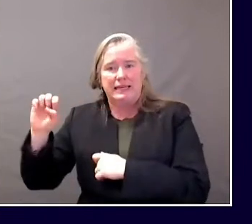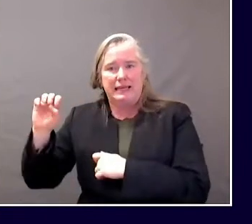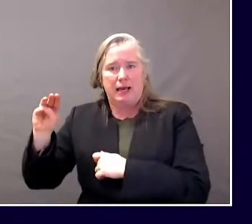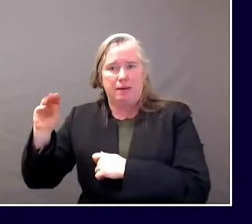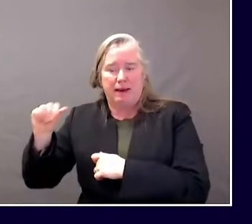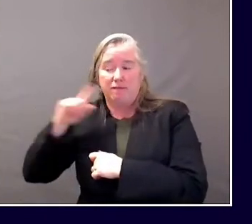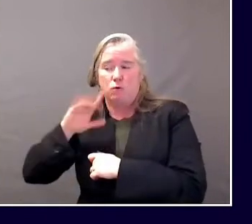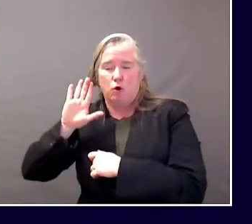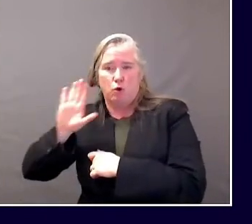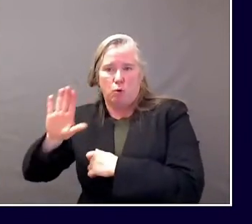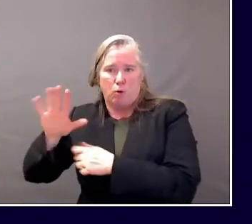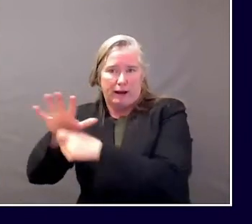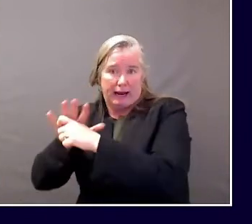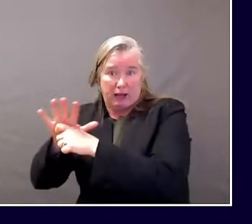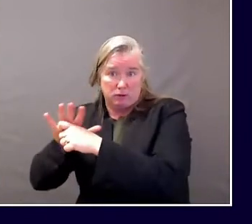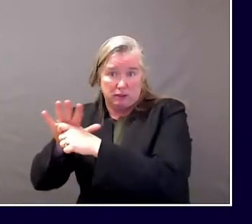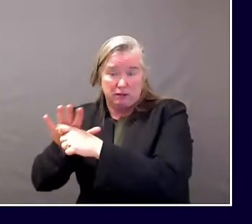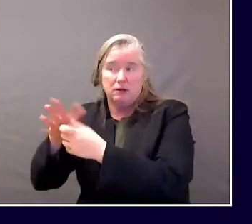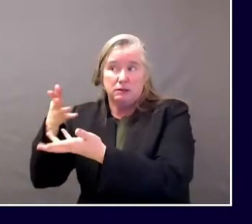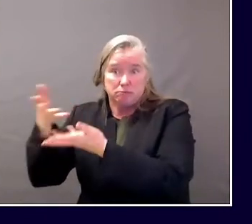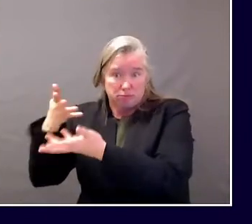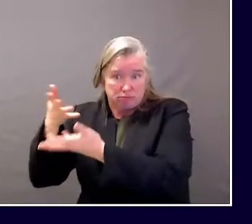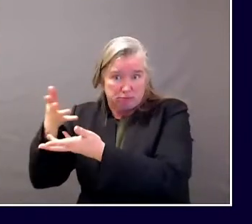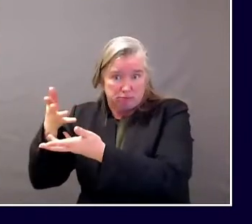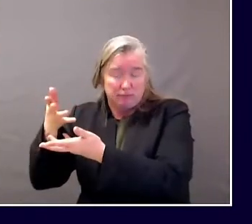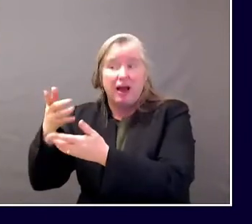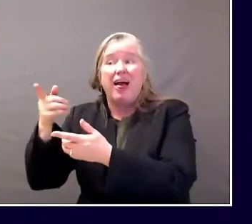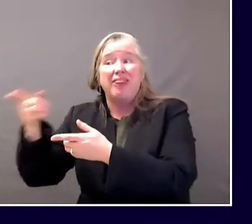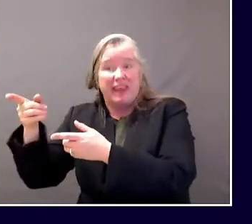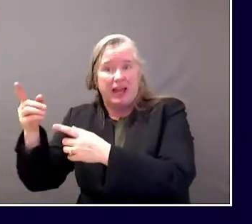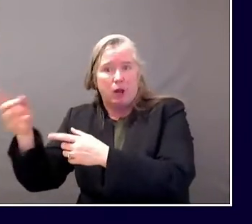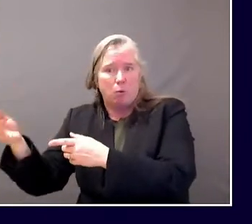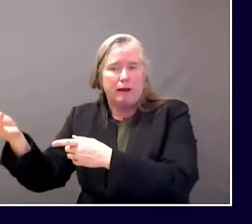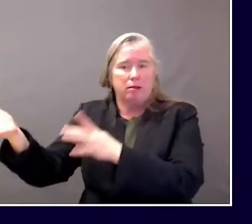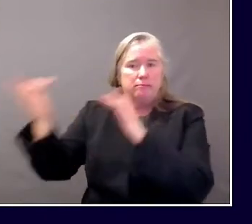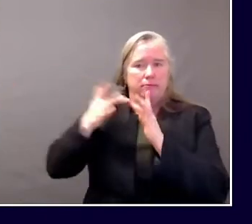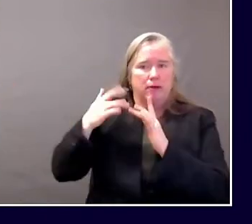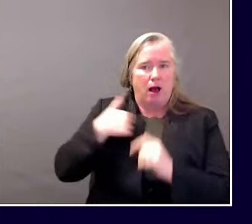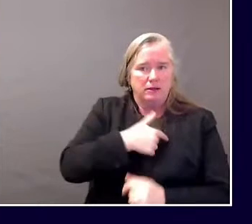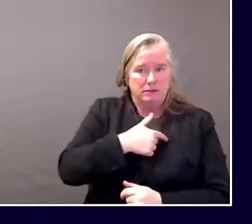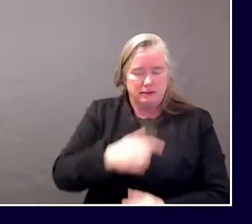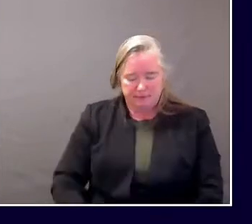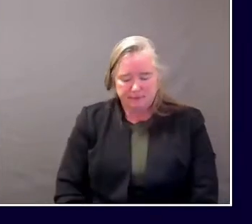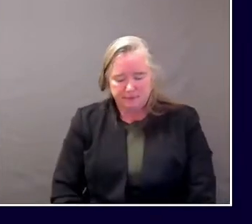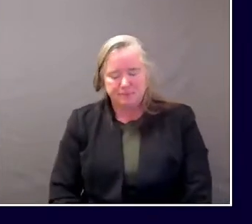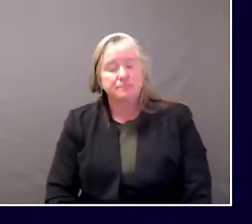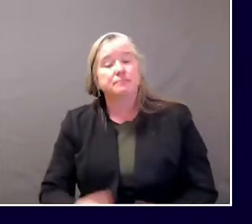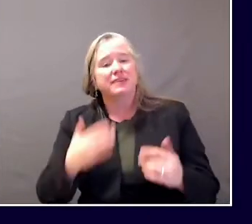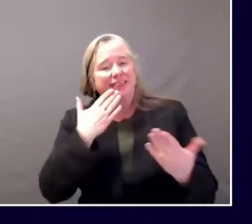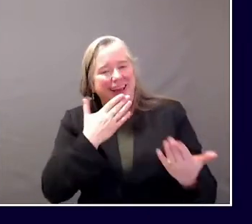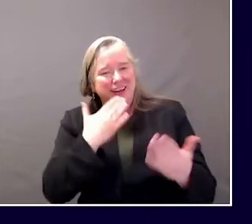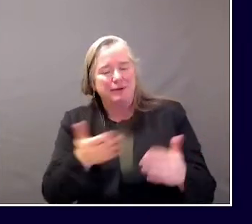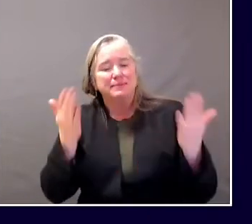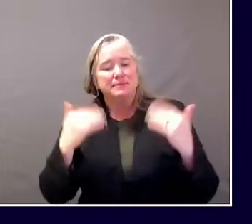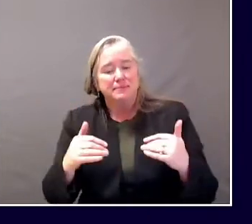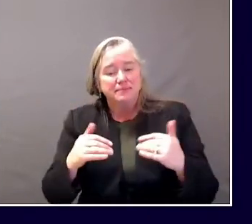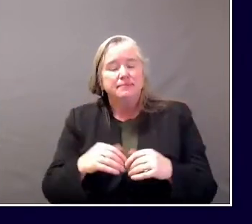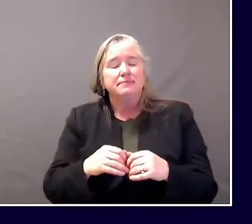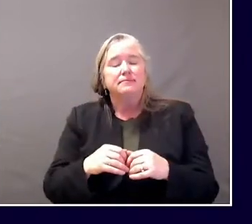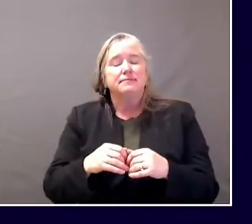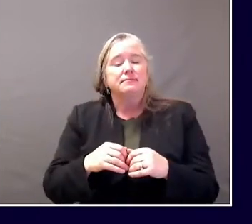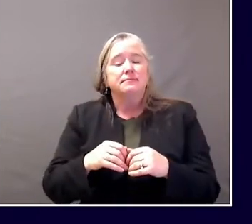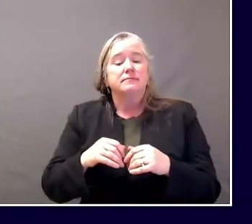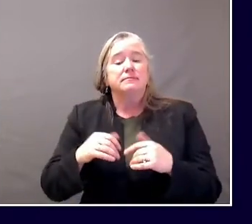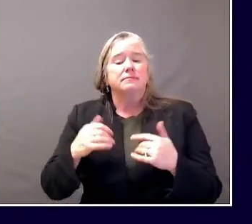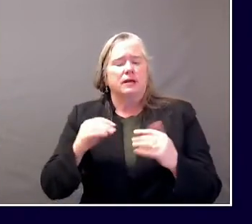up to us. Understood, thank you. And if I may, just a quick clarifying question on a number. With these Sure. 35 additional deaths